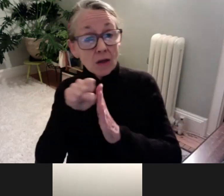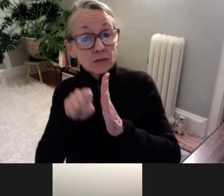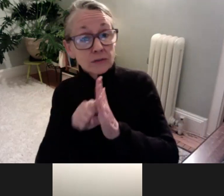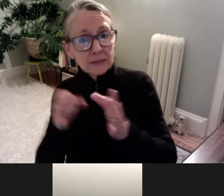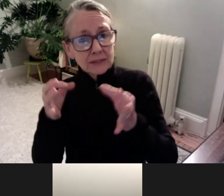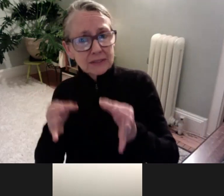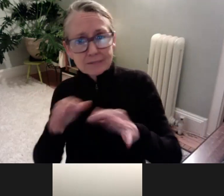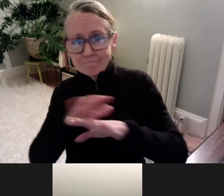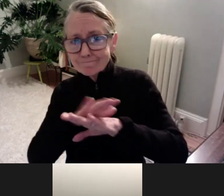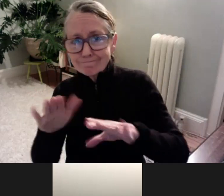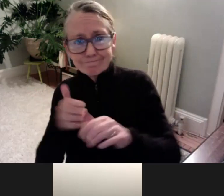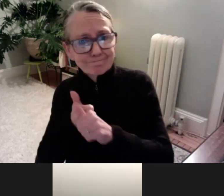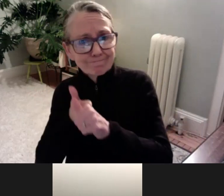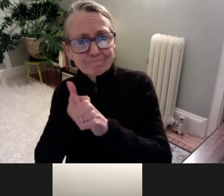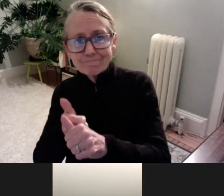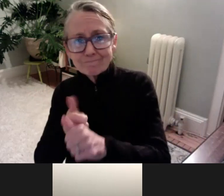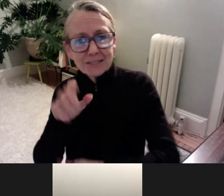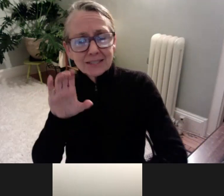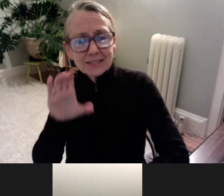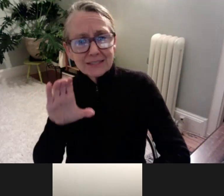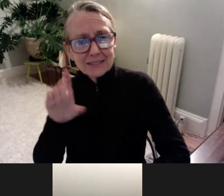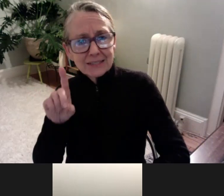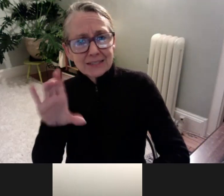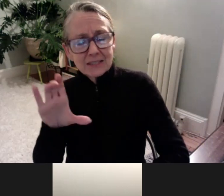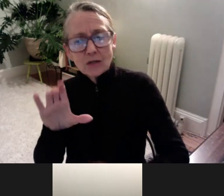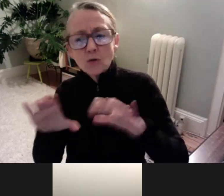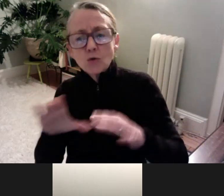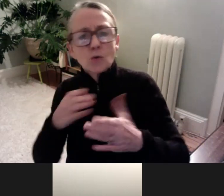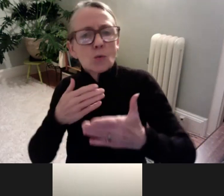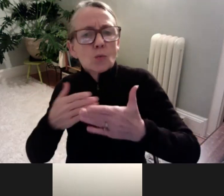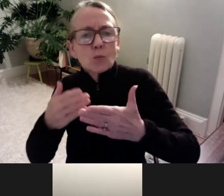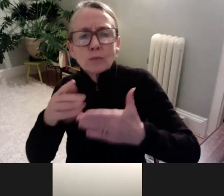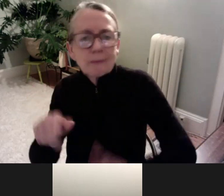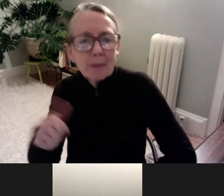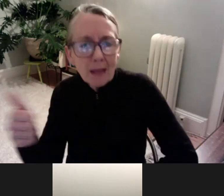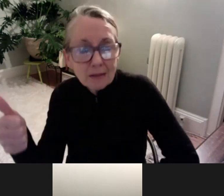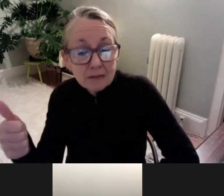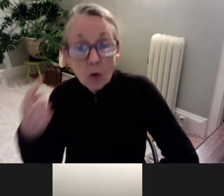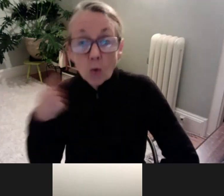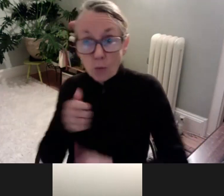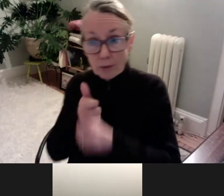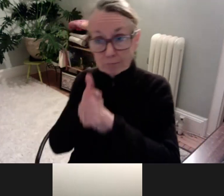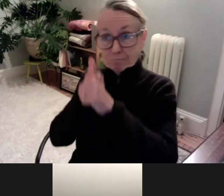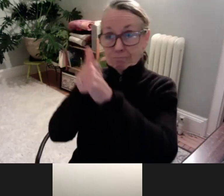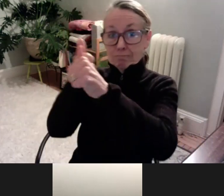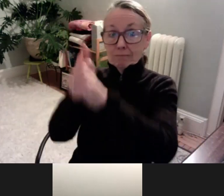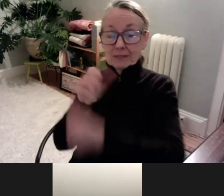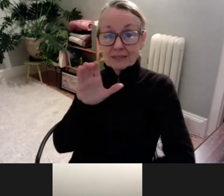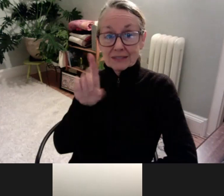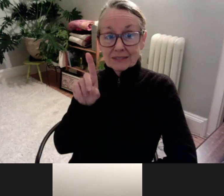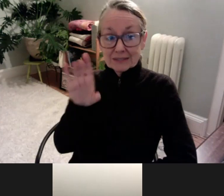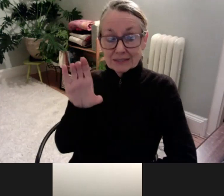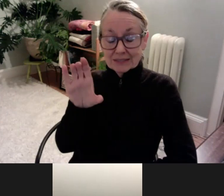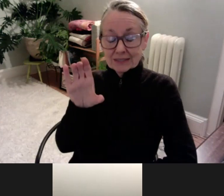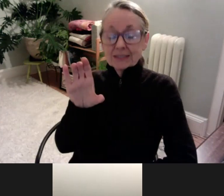not to follow the CDC and just do whatever else. We are following CDC guidelines. So I think